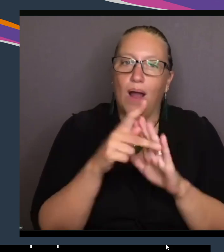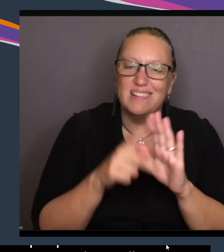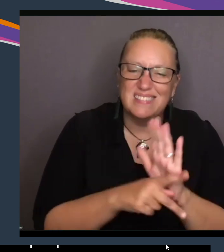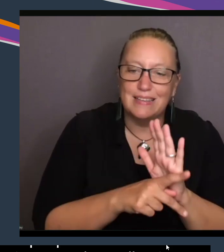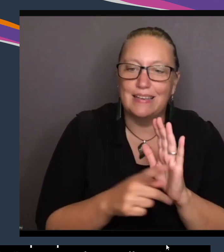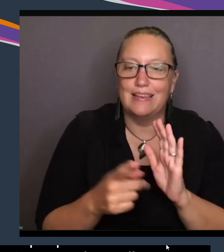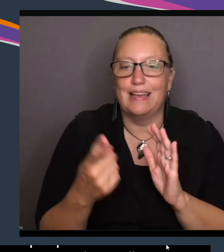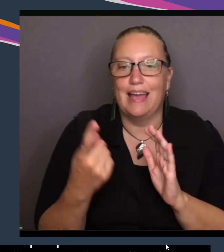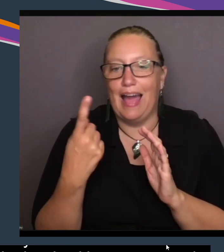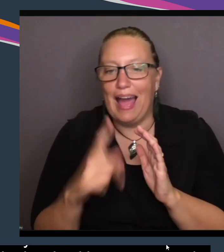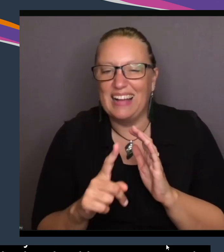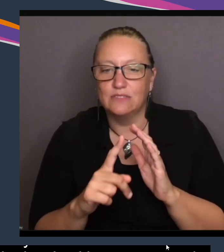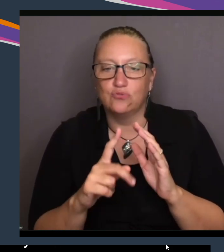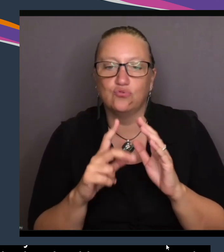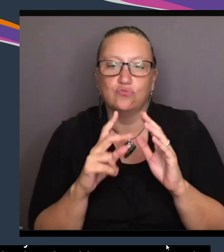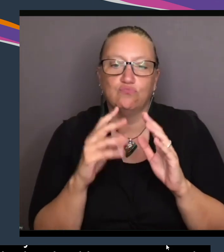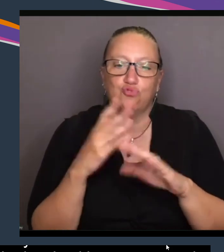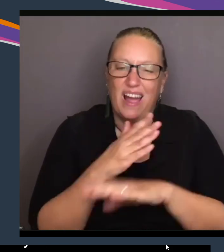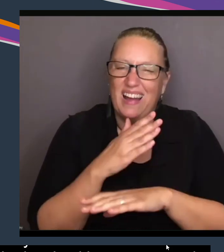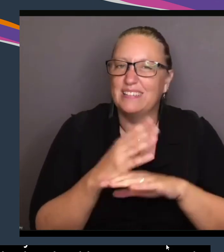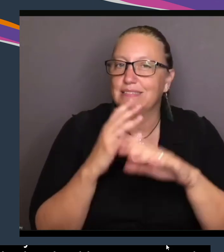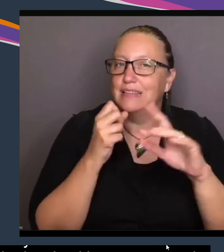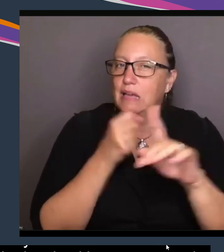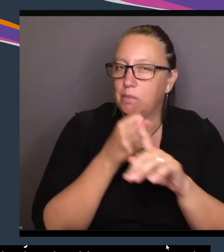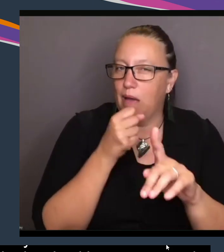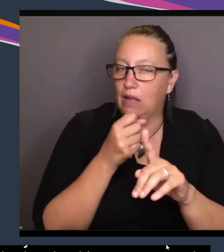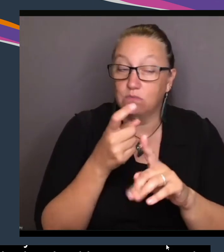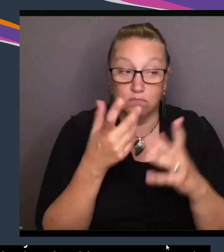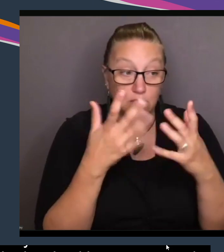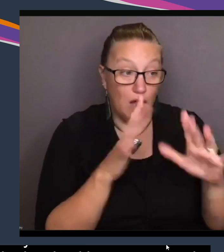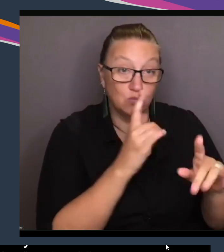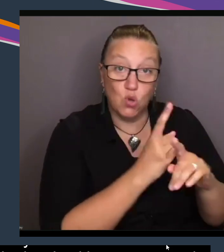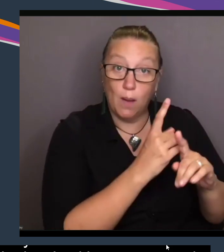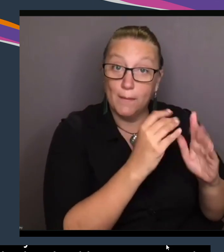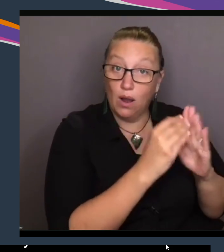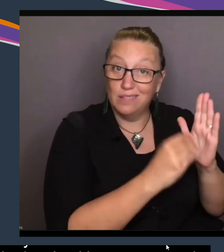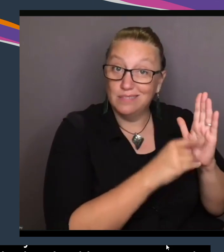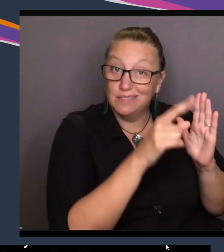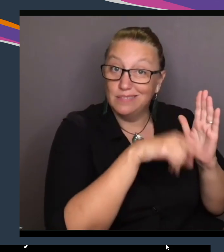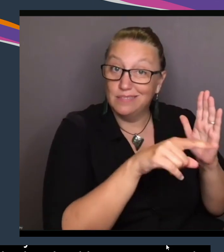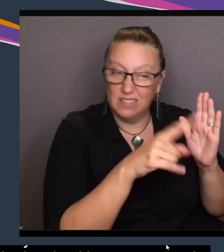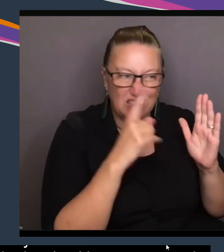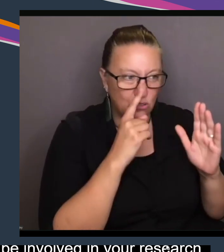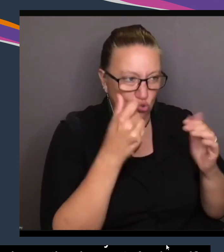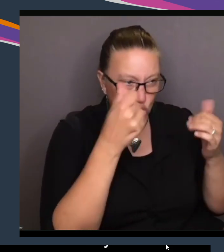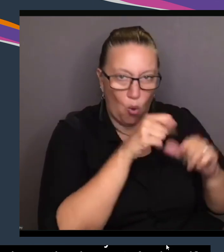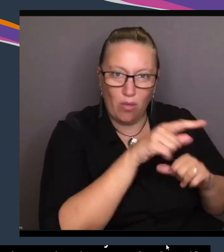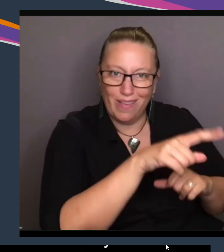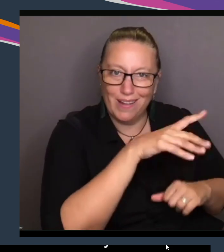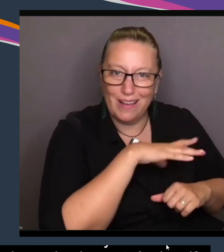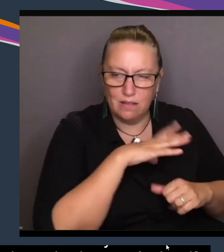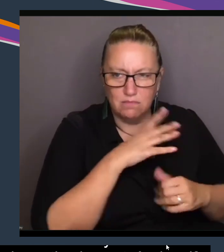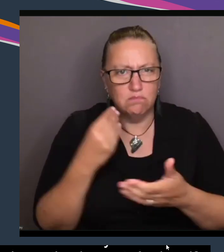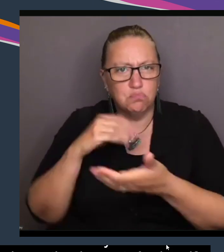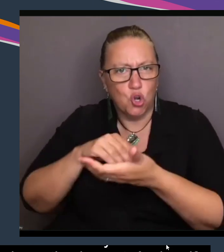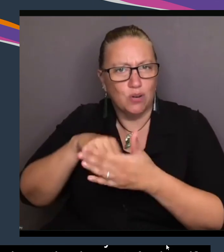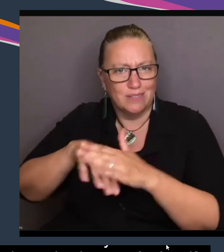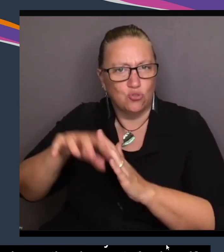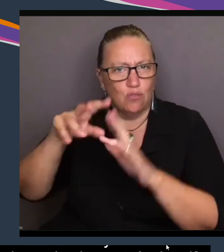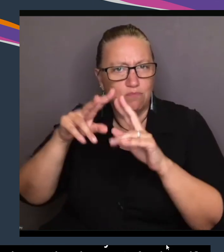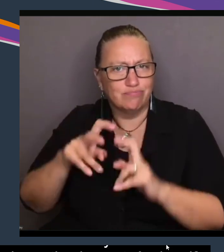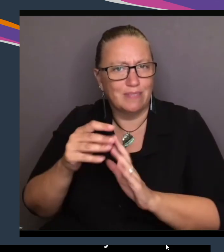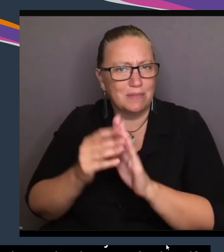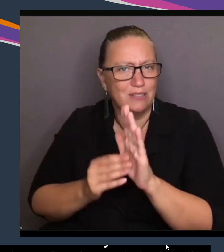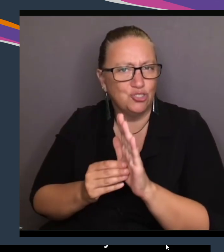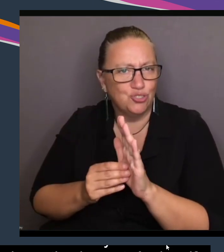to policy folks and you know what they need, you can talk about that in your application. They may have published reports